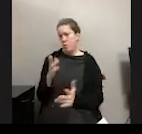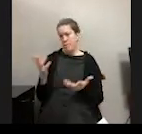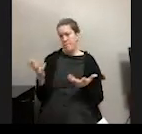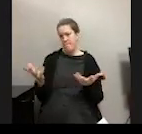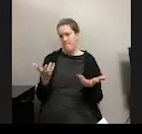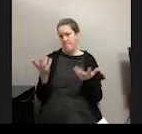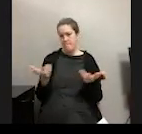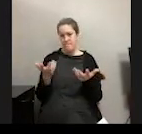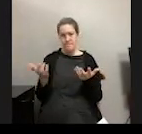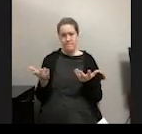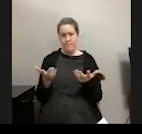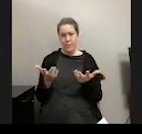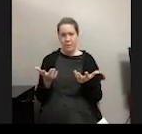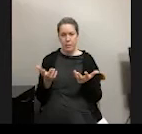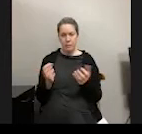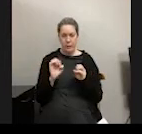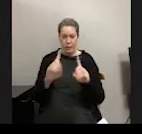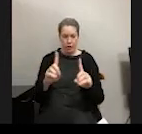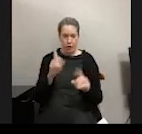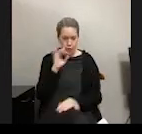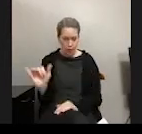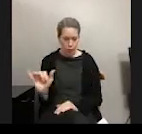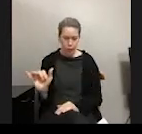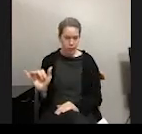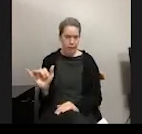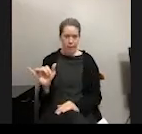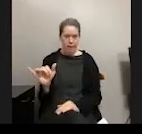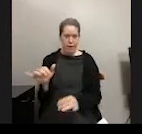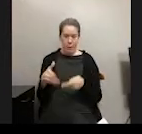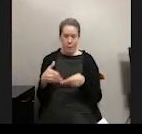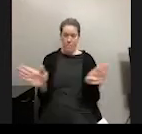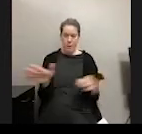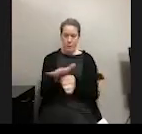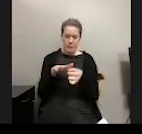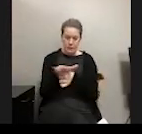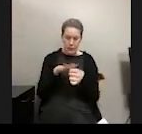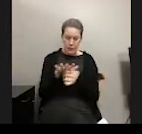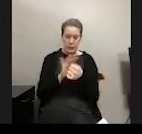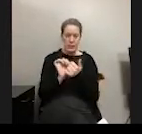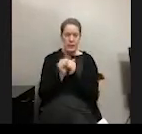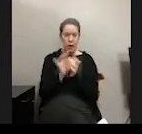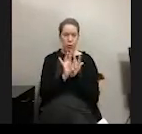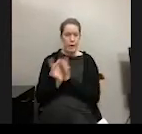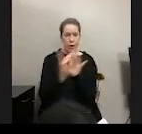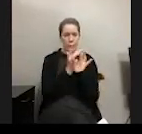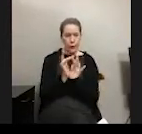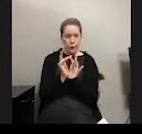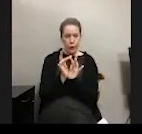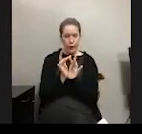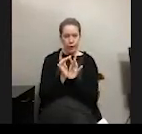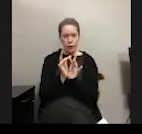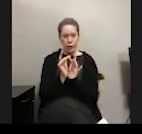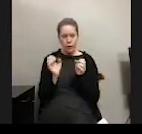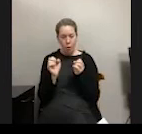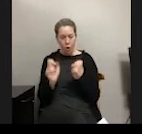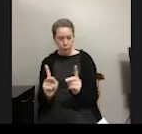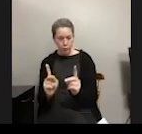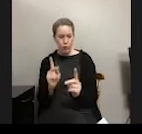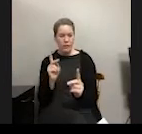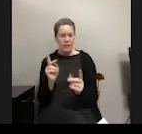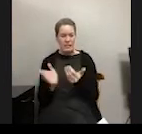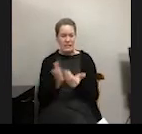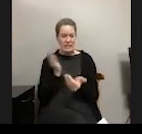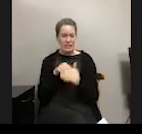those public spaces provide the opportunity for networking and those opportunities to, easily be accessible to those